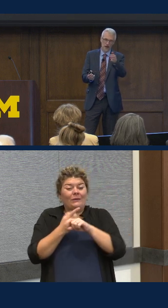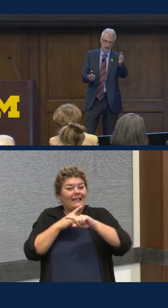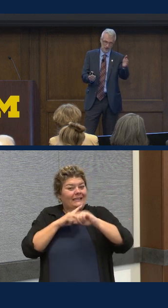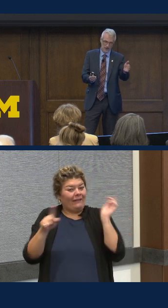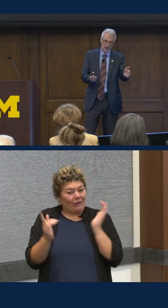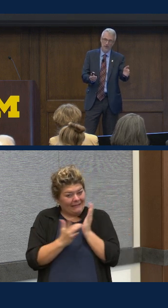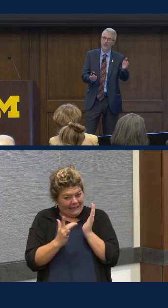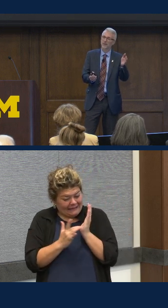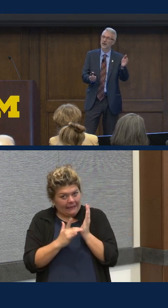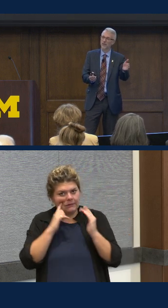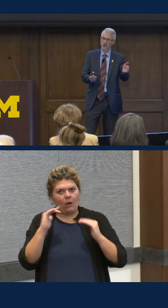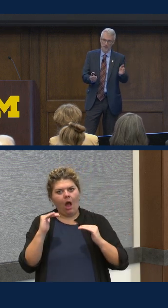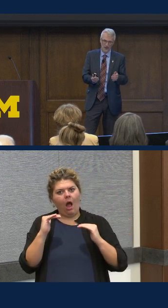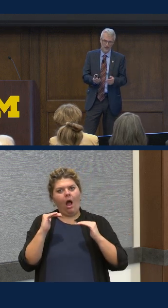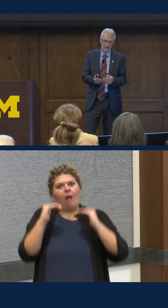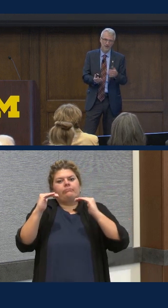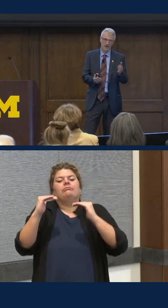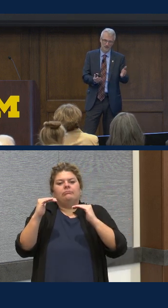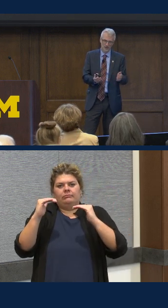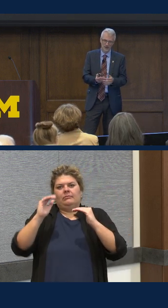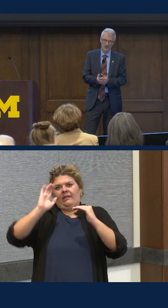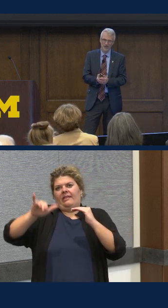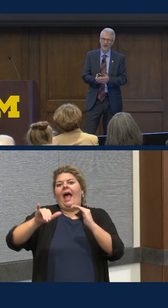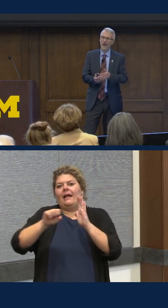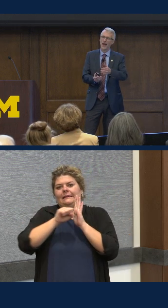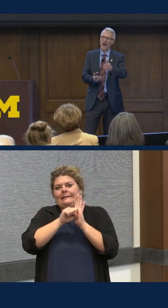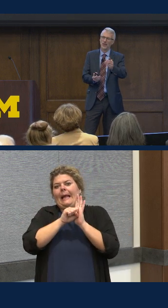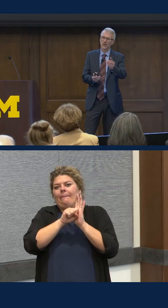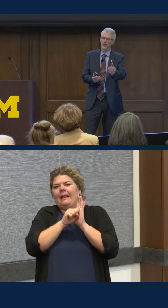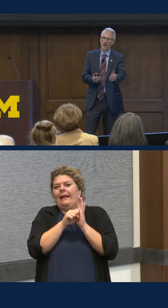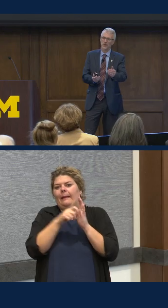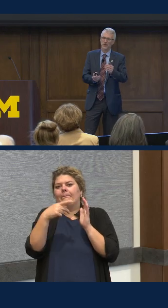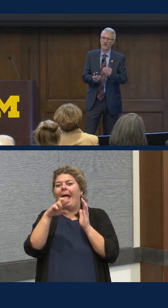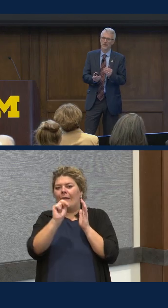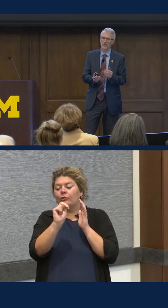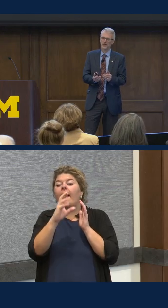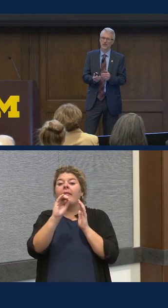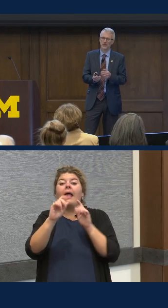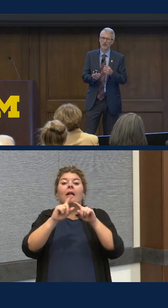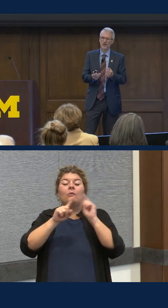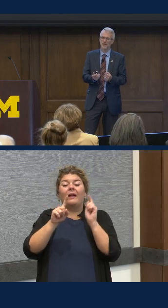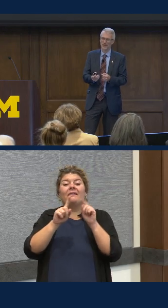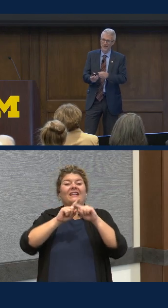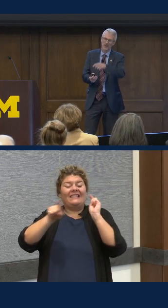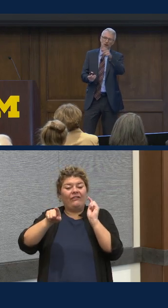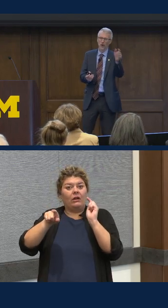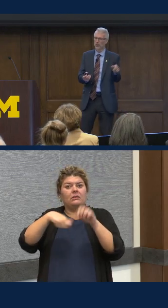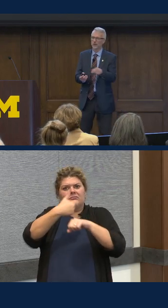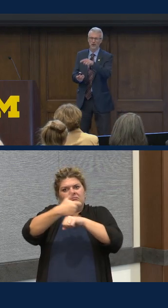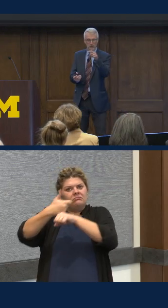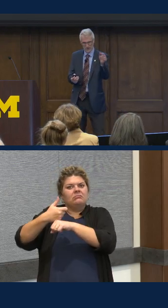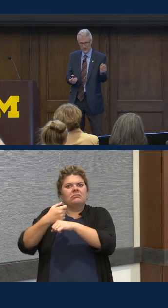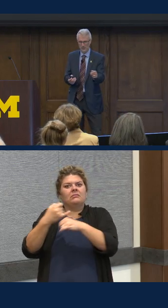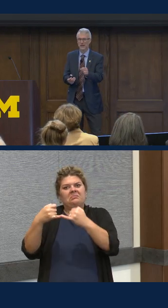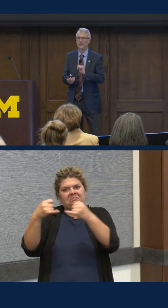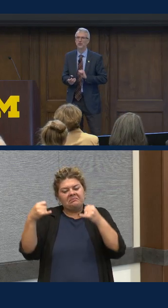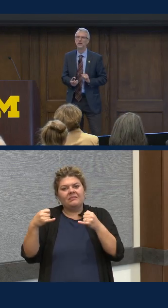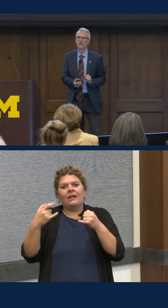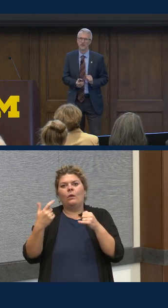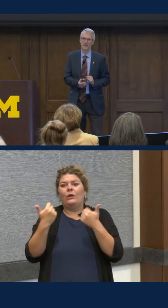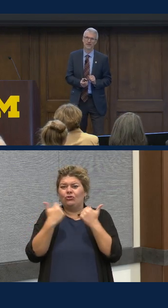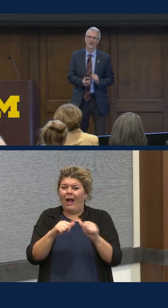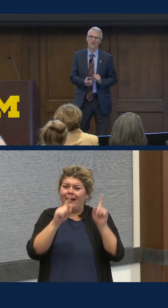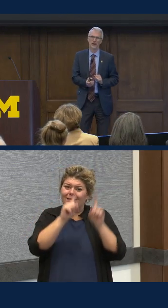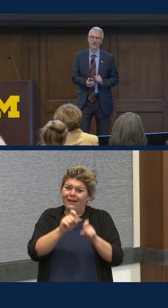technique to update the sampling pattern in case-space and the parameters of the image reconstruction method over and over until we get